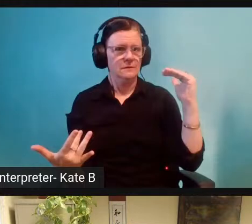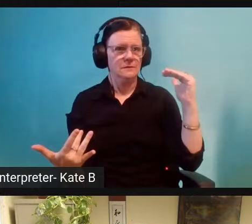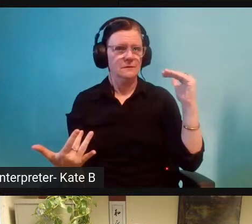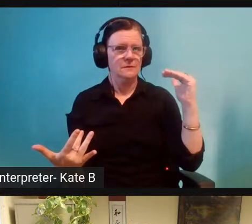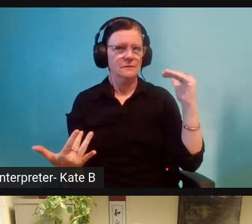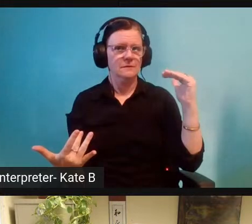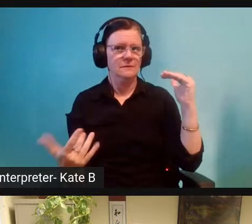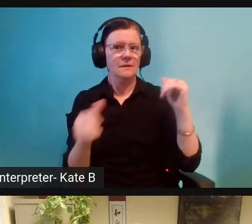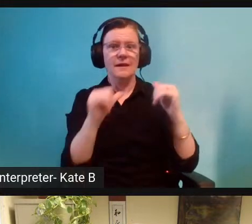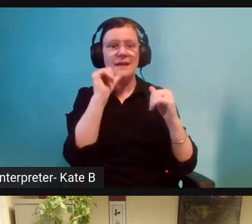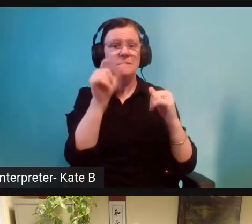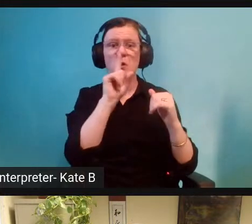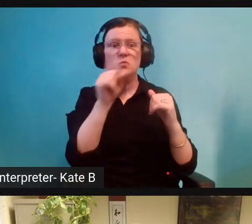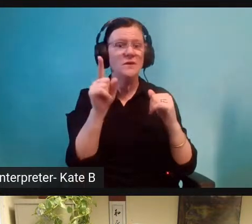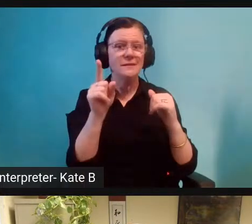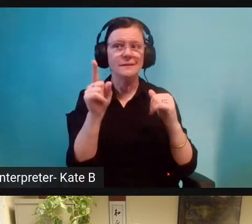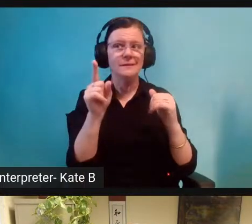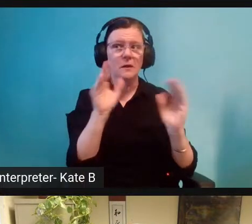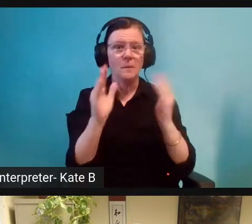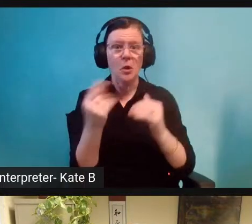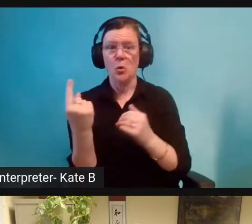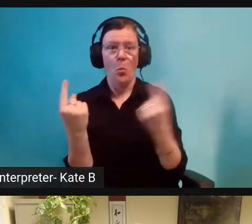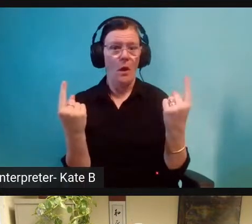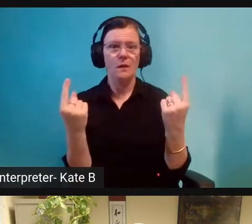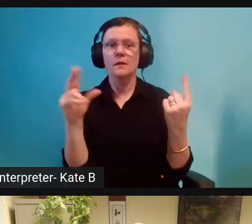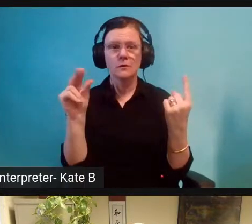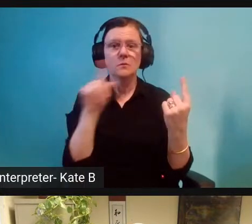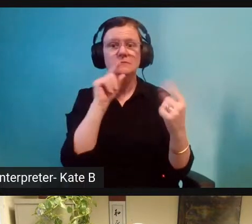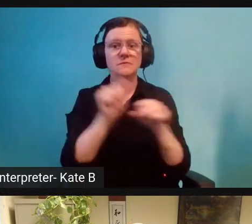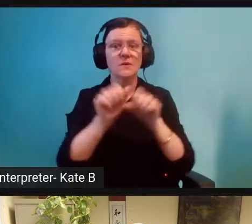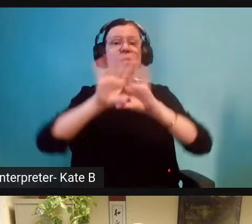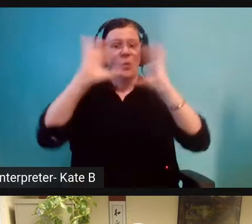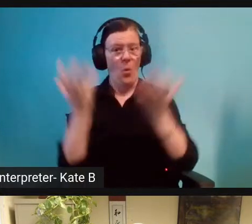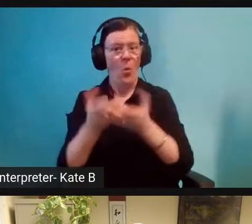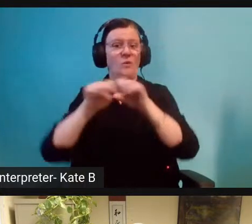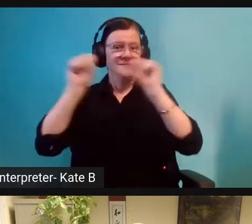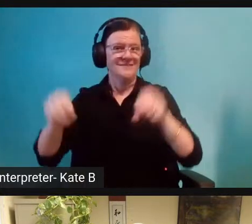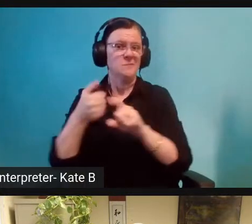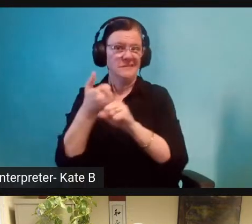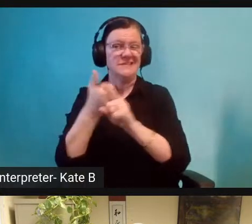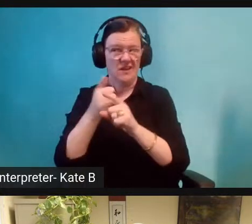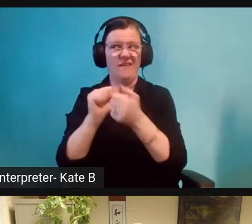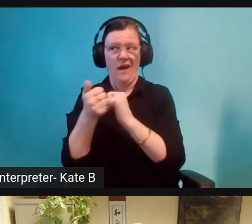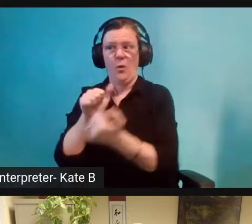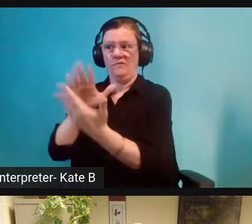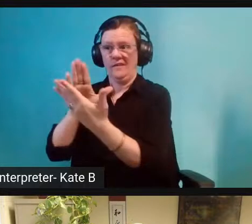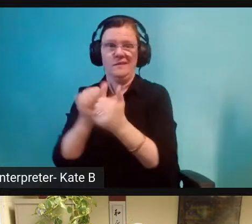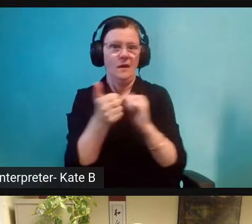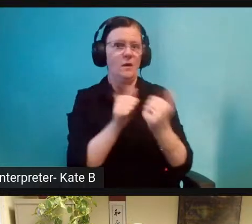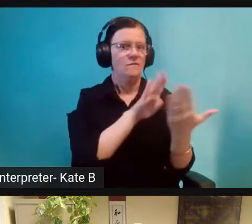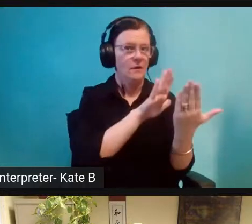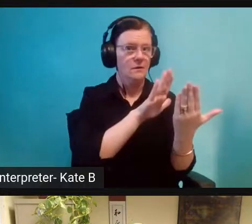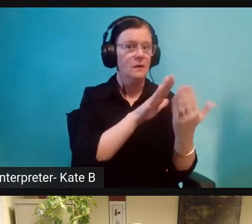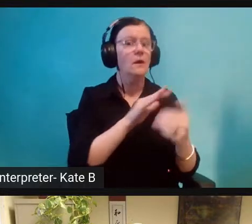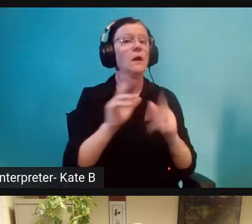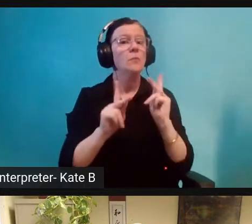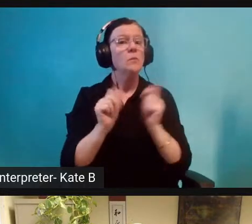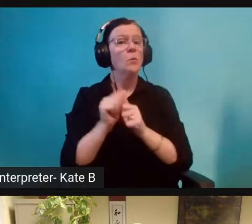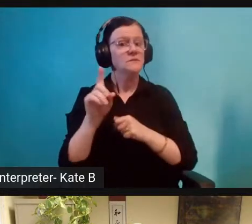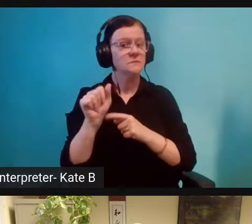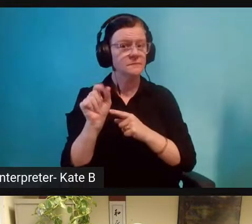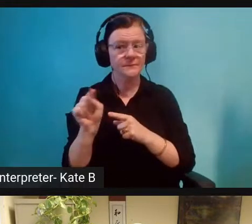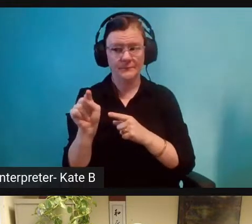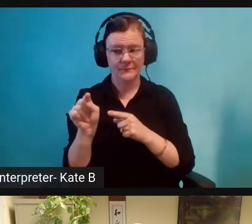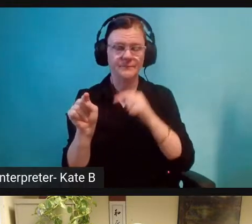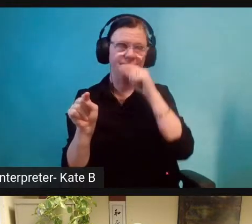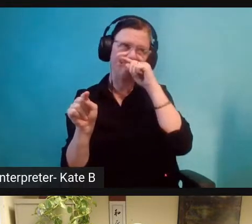disparity against others. It's really needing to deal with the entire system. And in the case of disabled people, depending on the